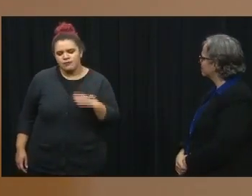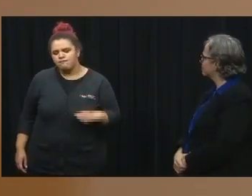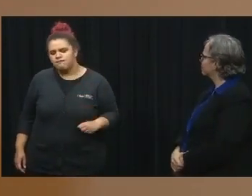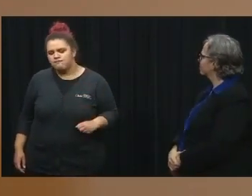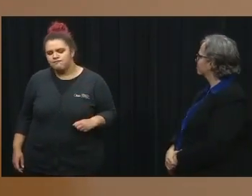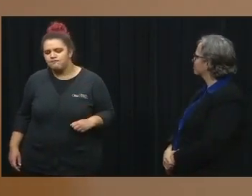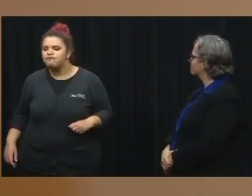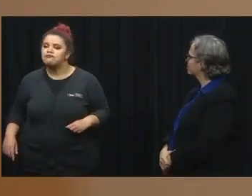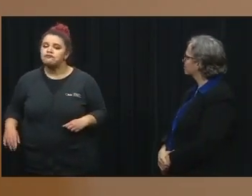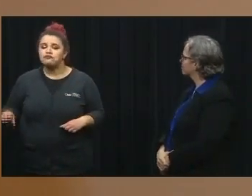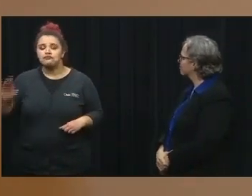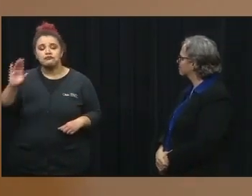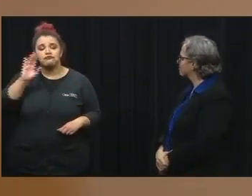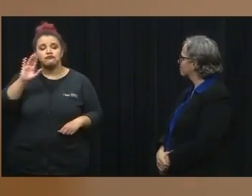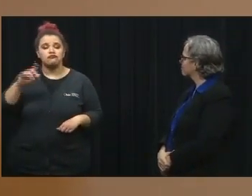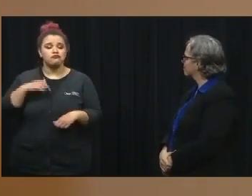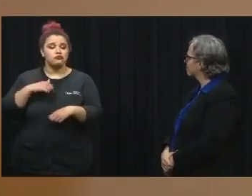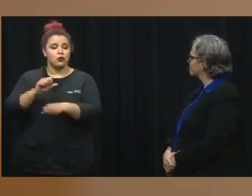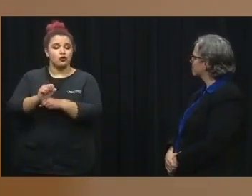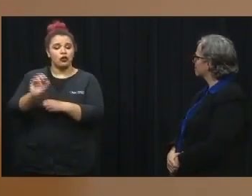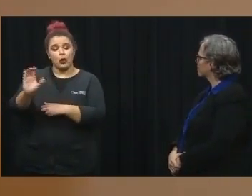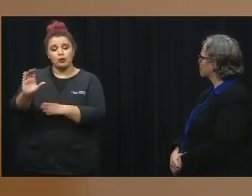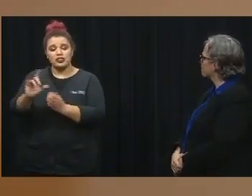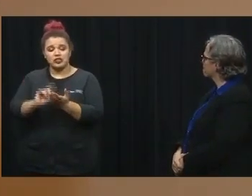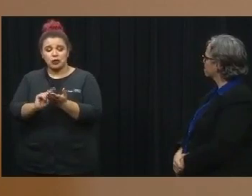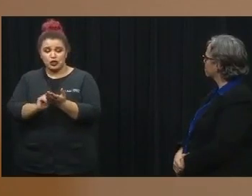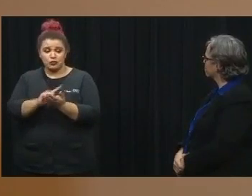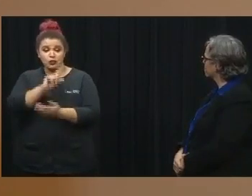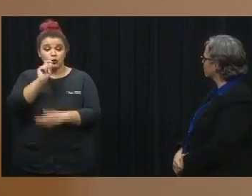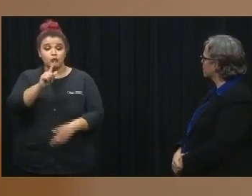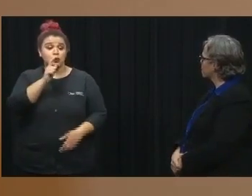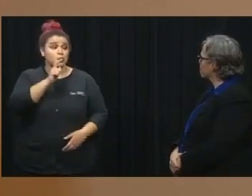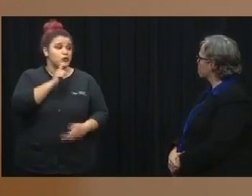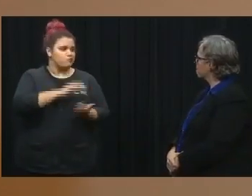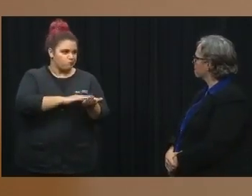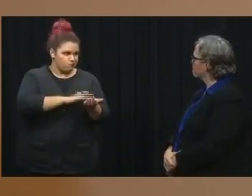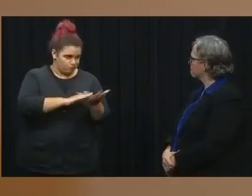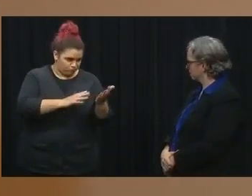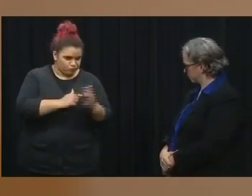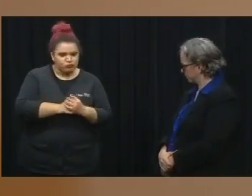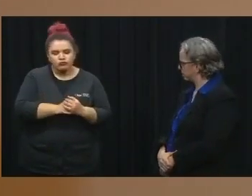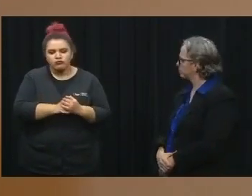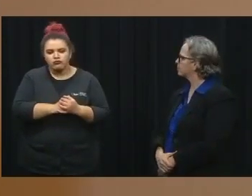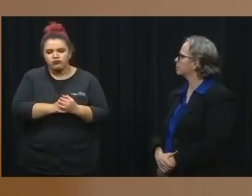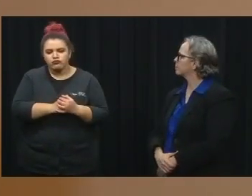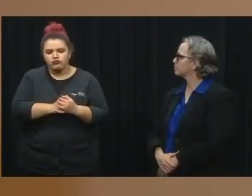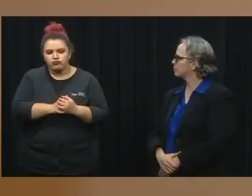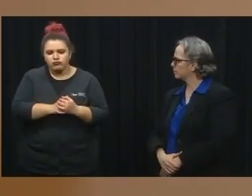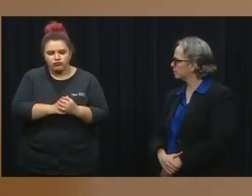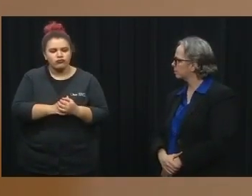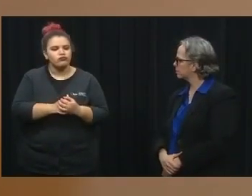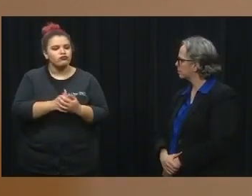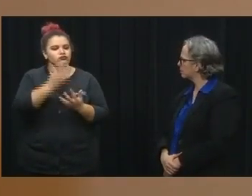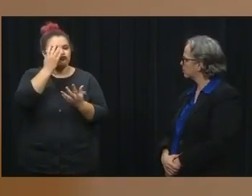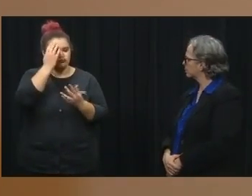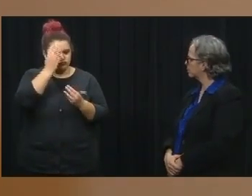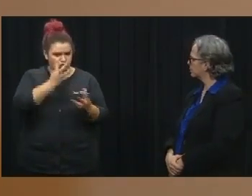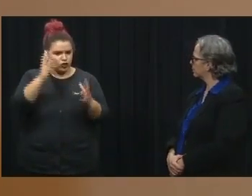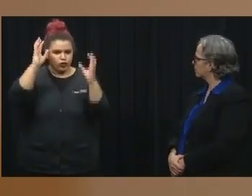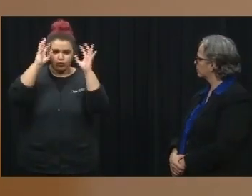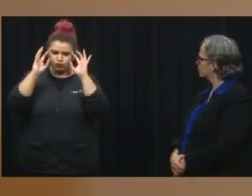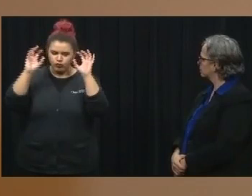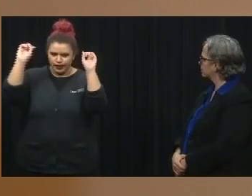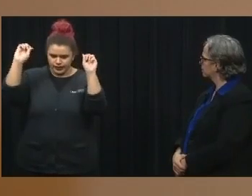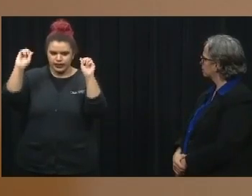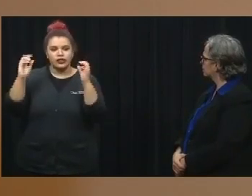Good afternoon, Randy Ludlow with the Columbus Dispatch. A question for Dr. Acton. Director, President Donald Trump has